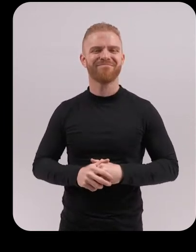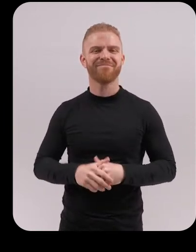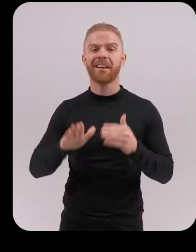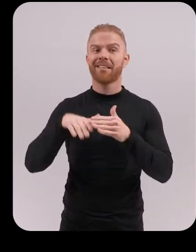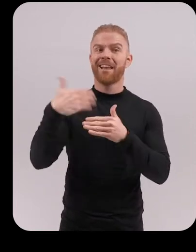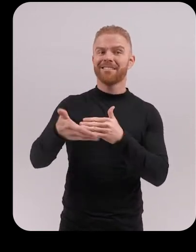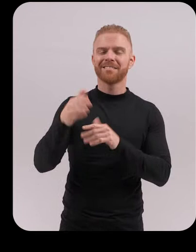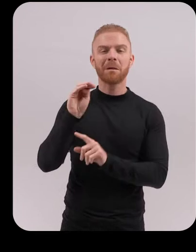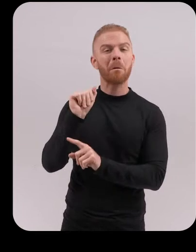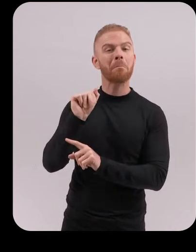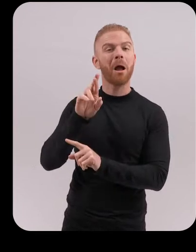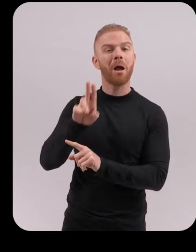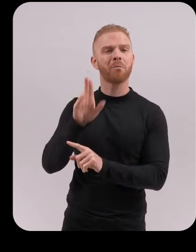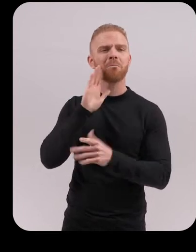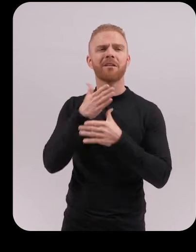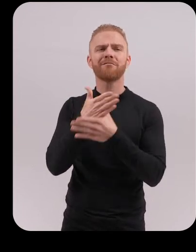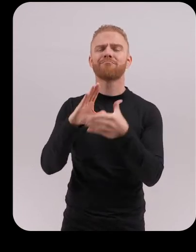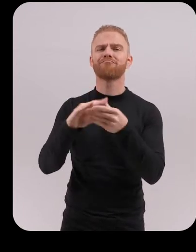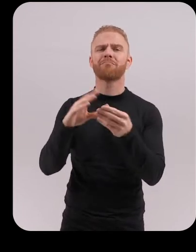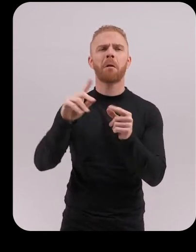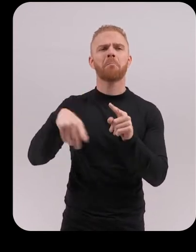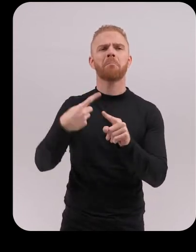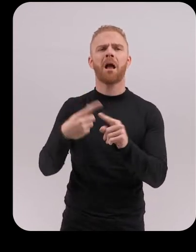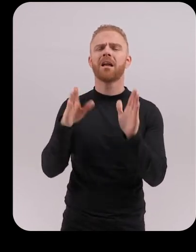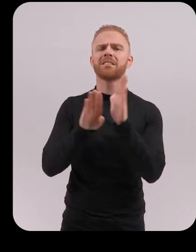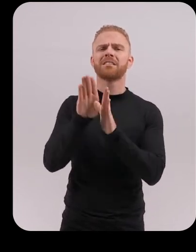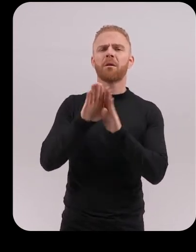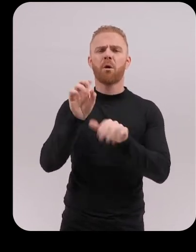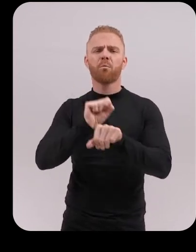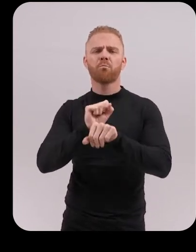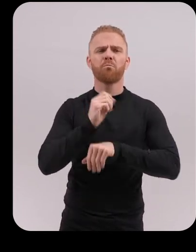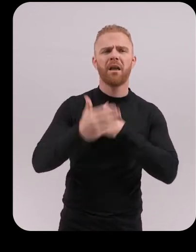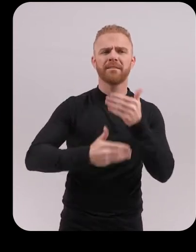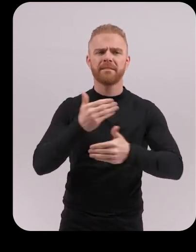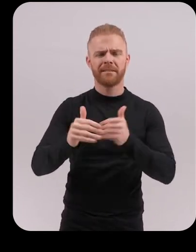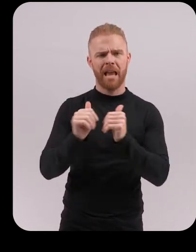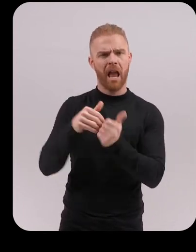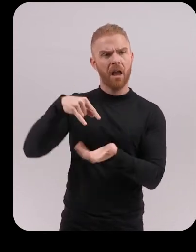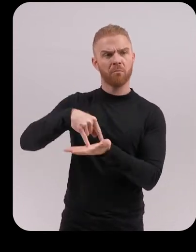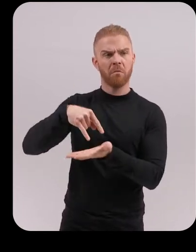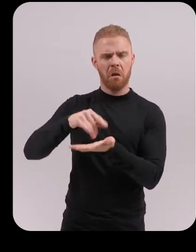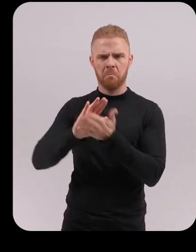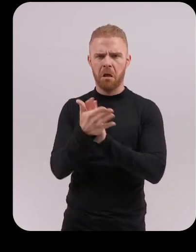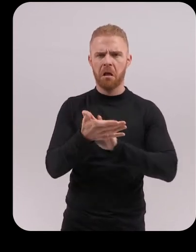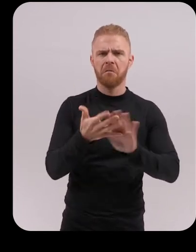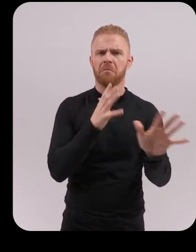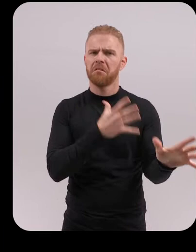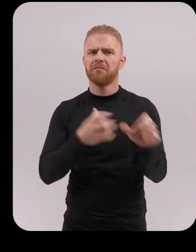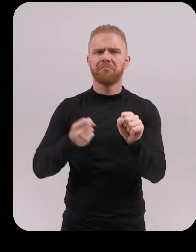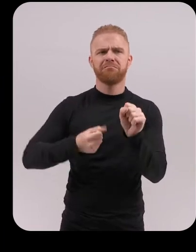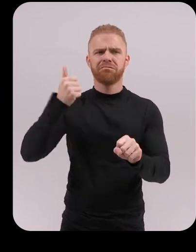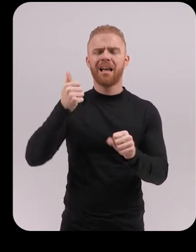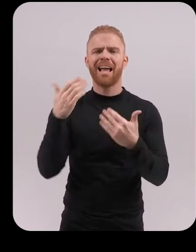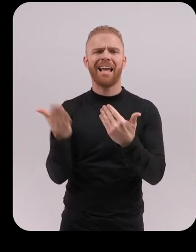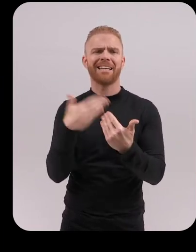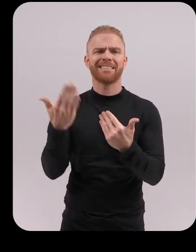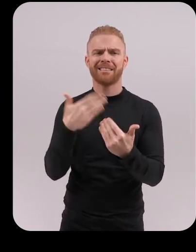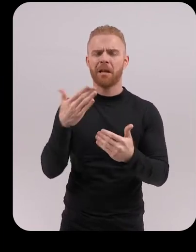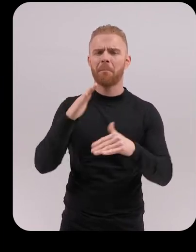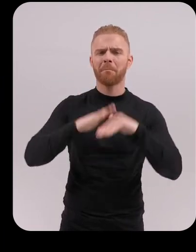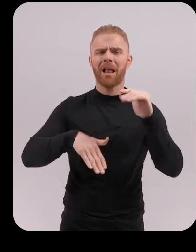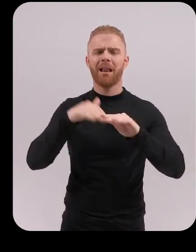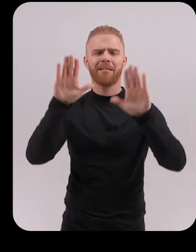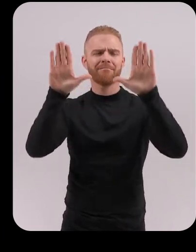up, Mara will share a bit about developer productivity and how Android is making it faster and easier to build